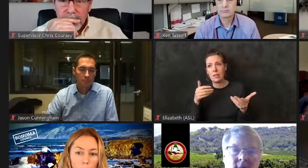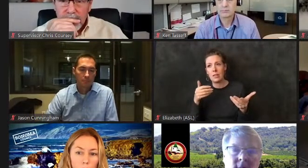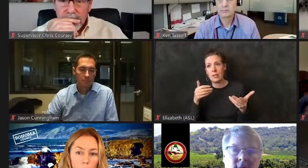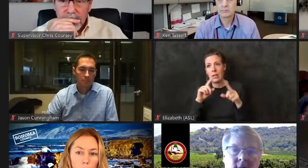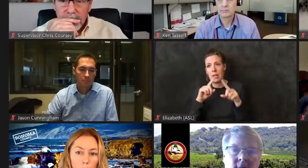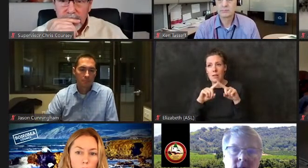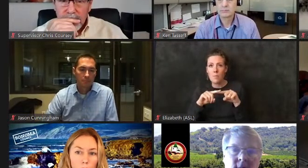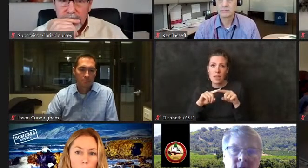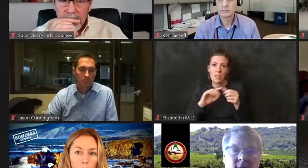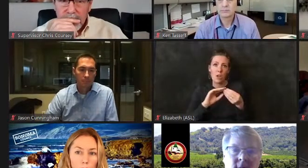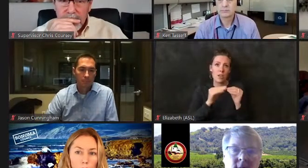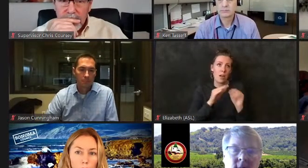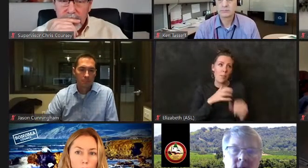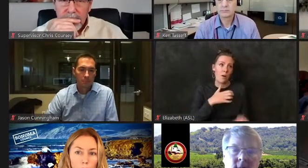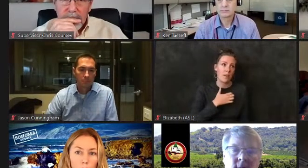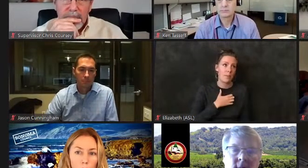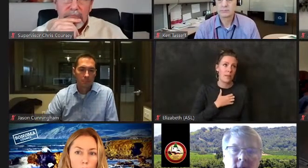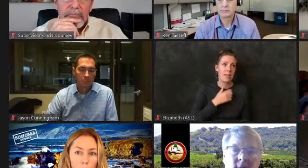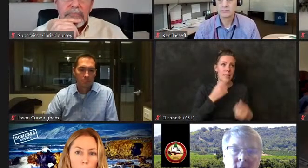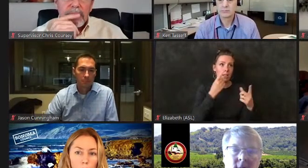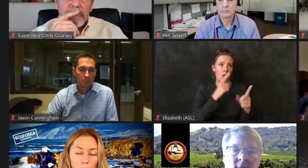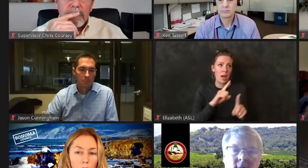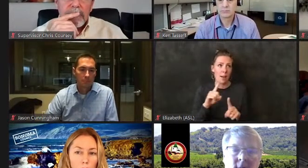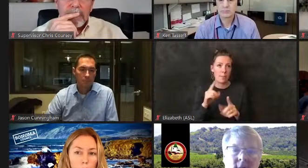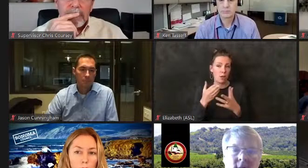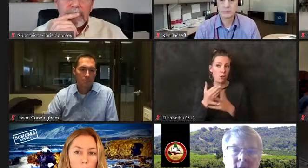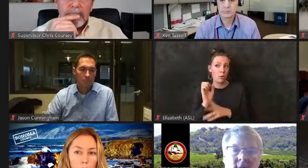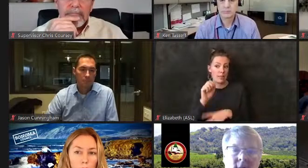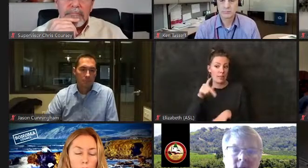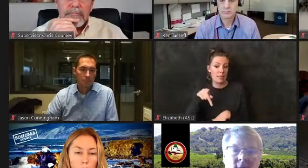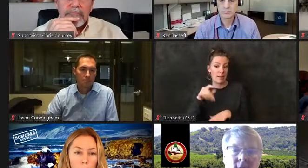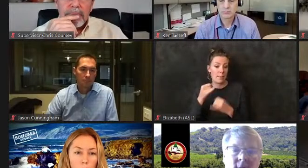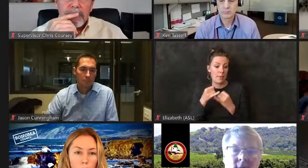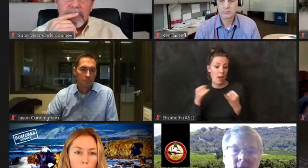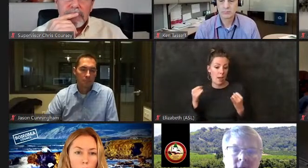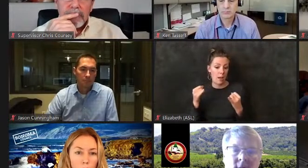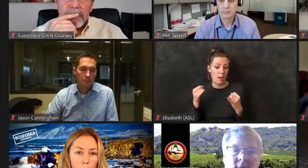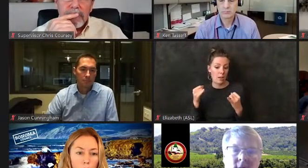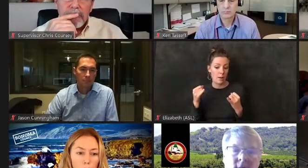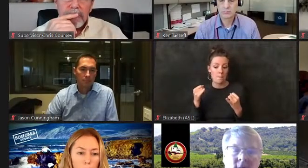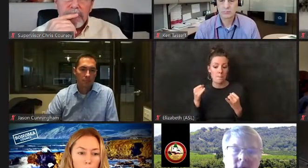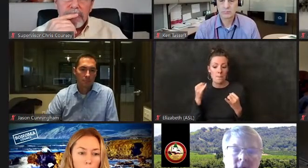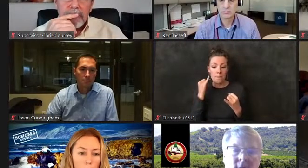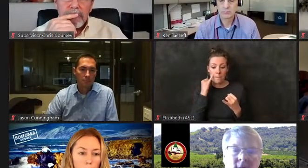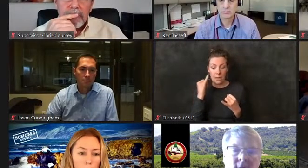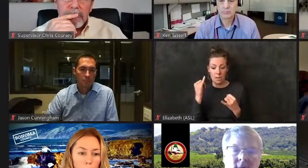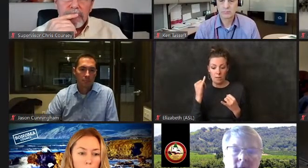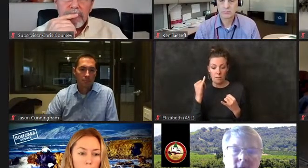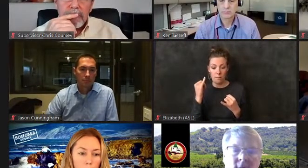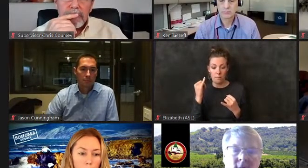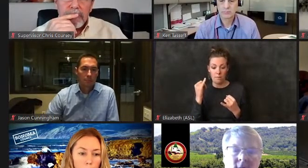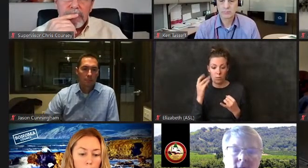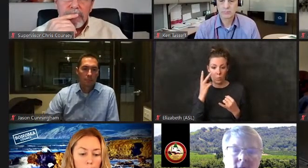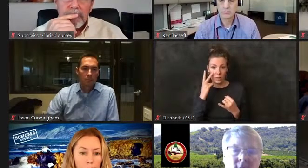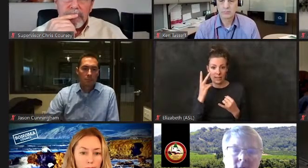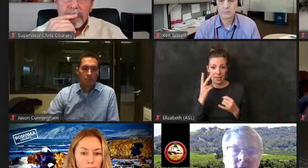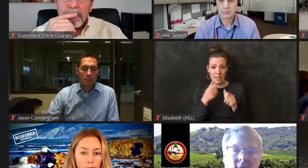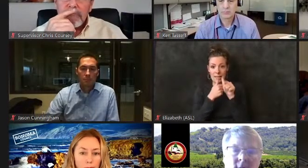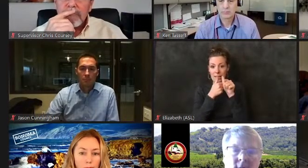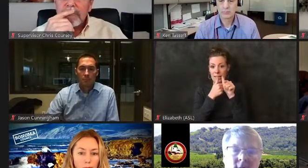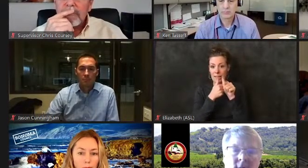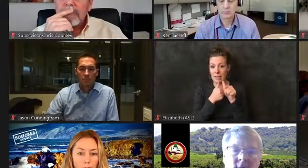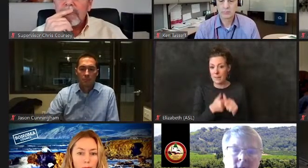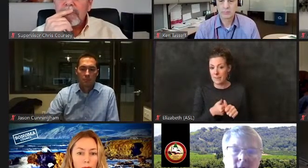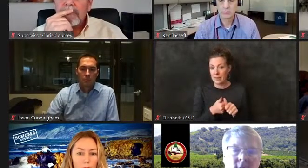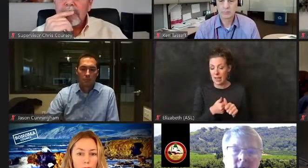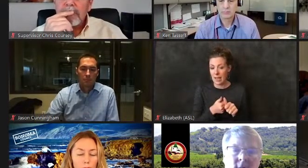of complaints that are coming in through the tip line, whether or not we're seeing compliance with our public